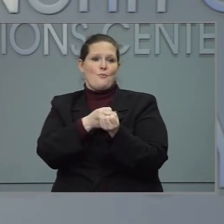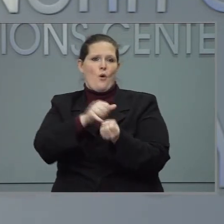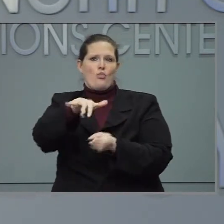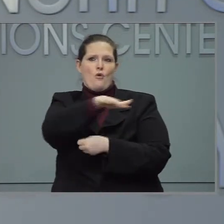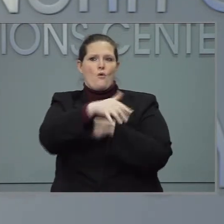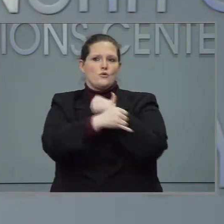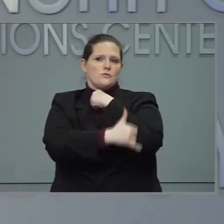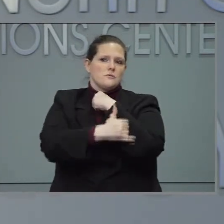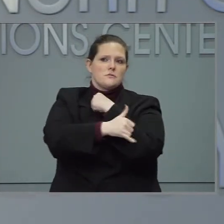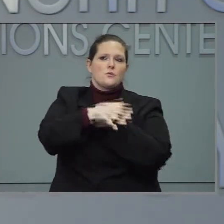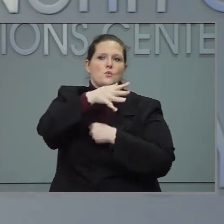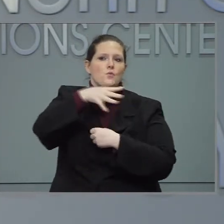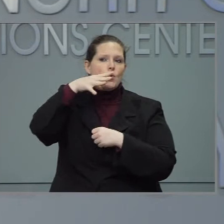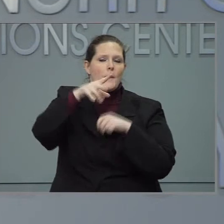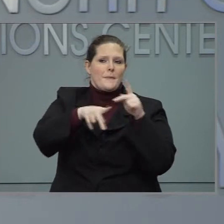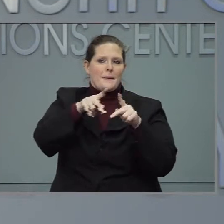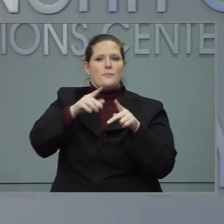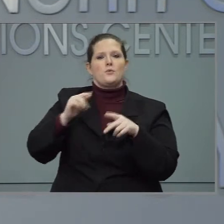Next question, please.